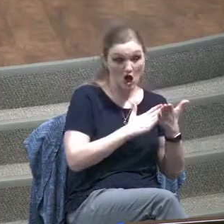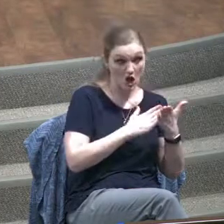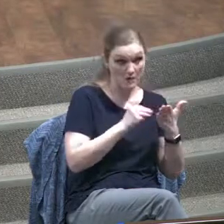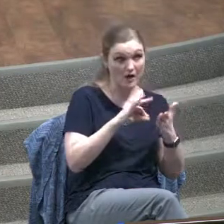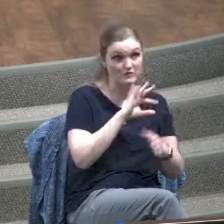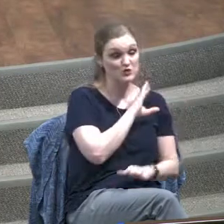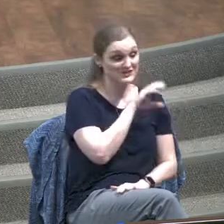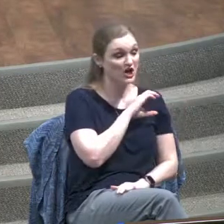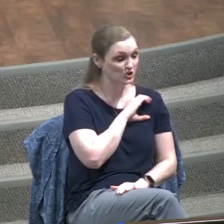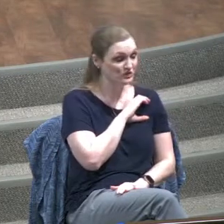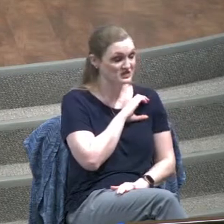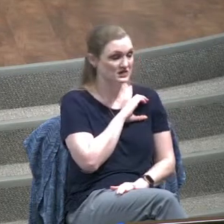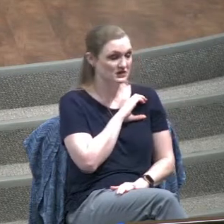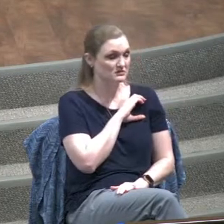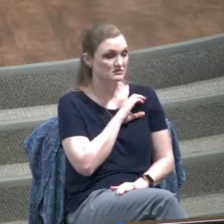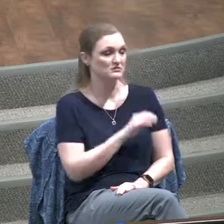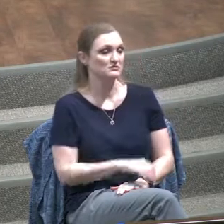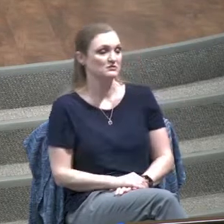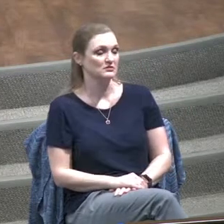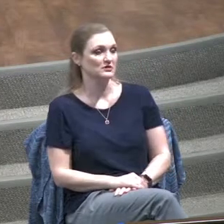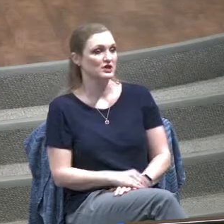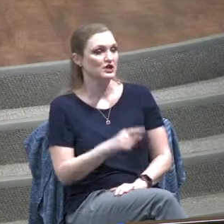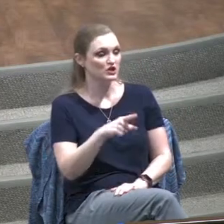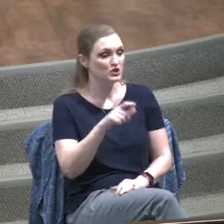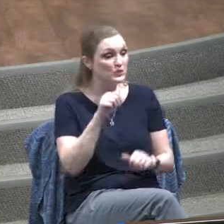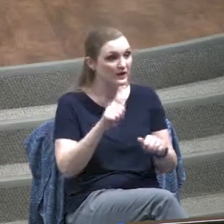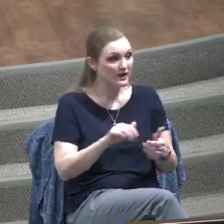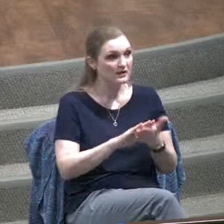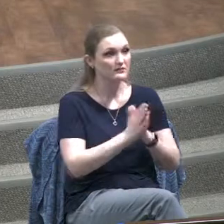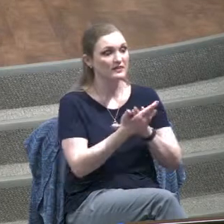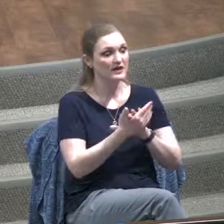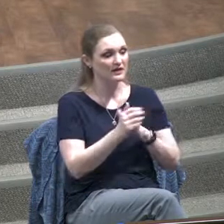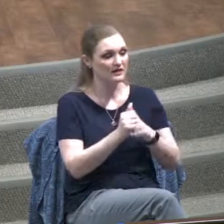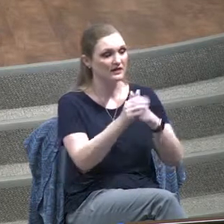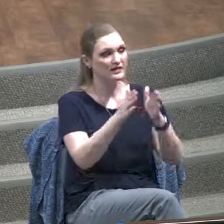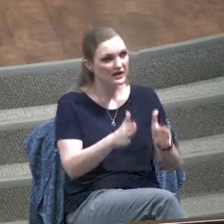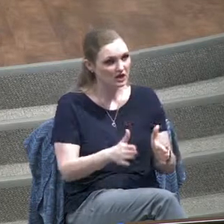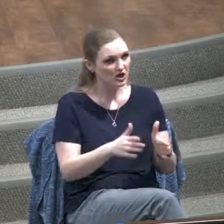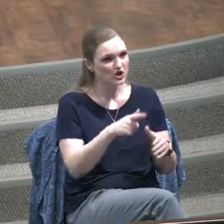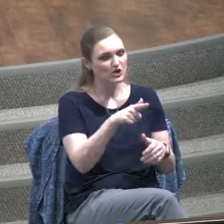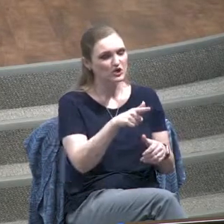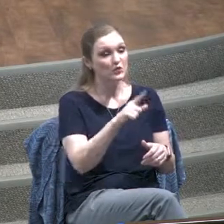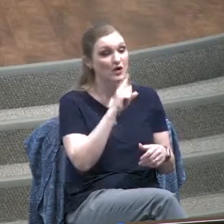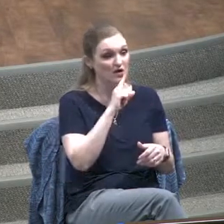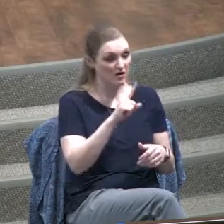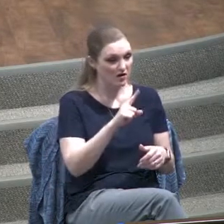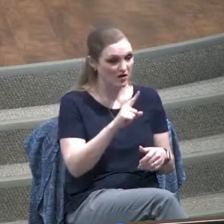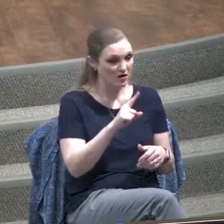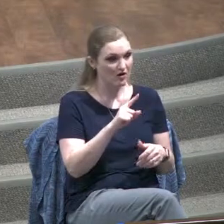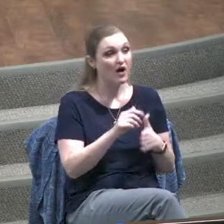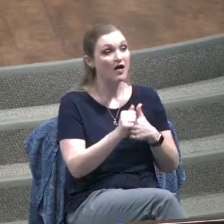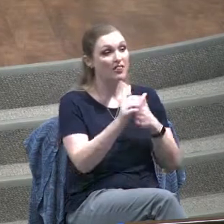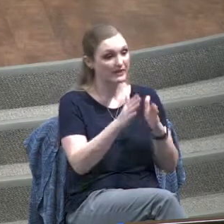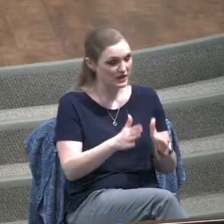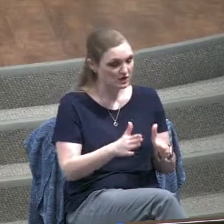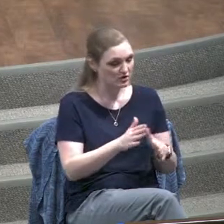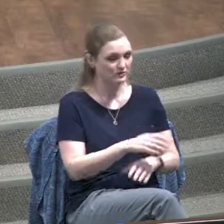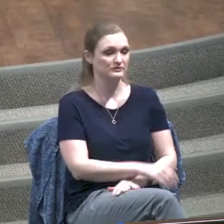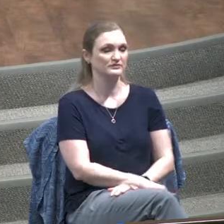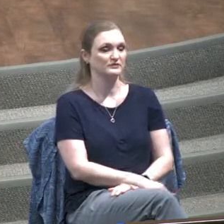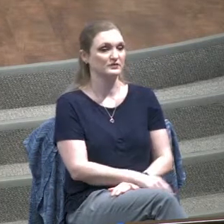these qualities, if not all of these qualities. You can be a leader. You are a leader.